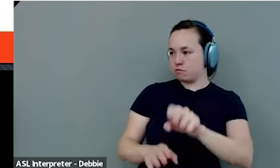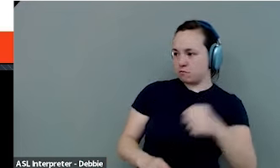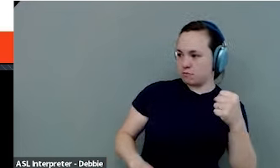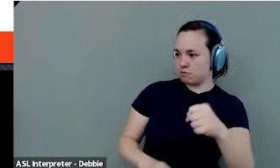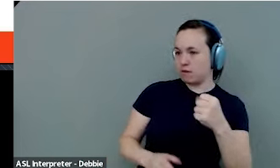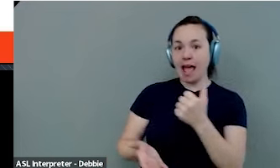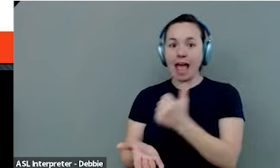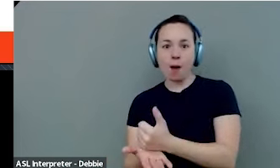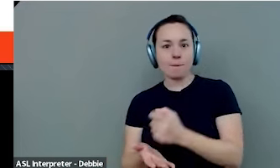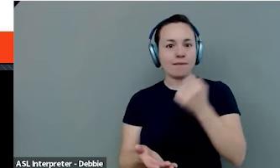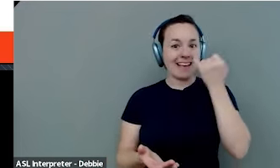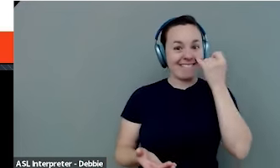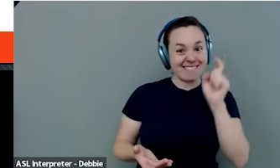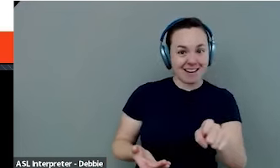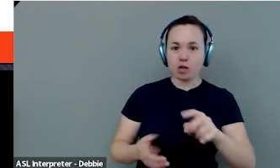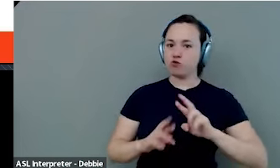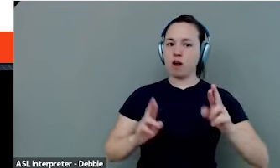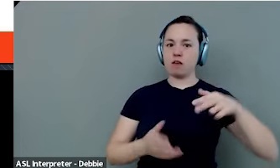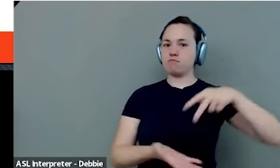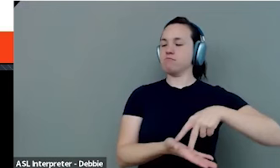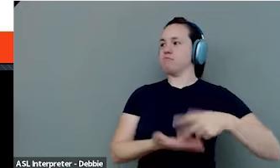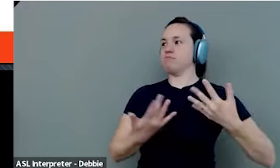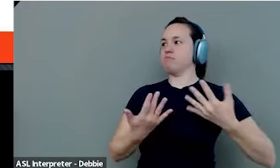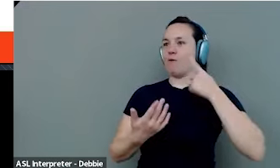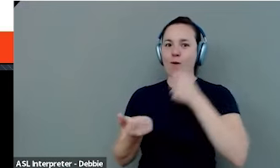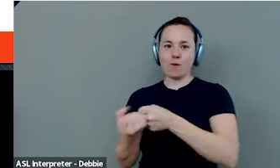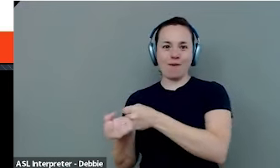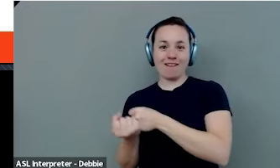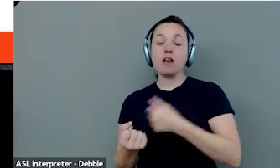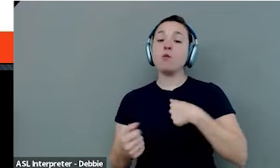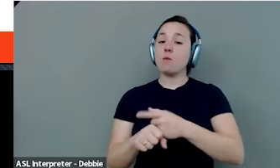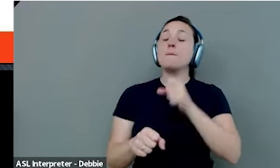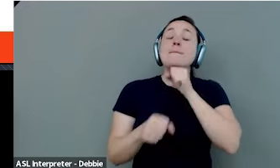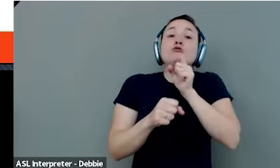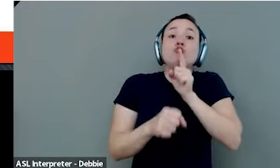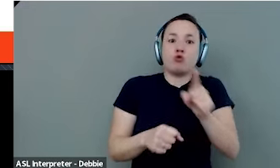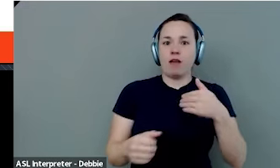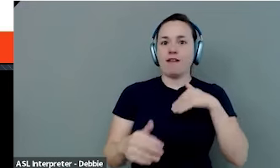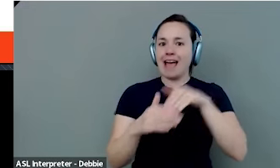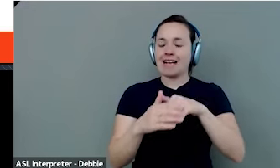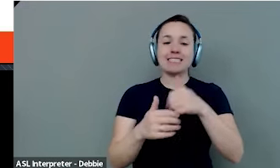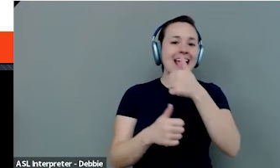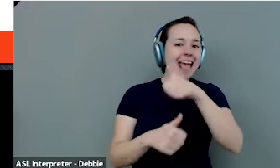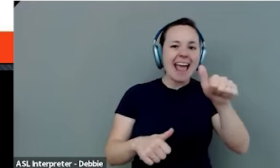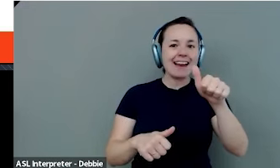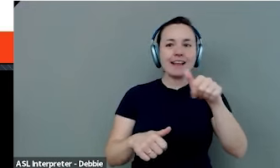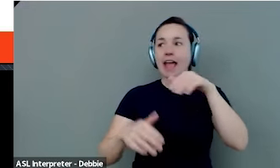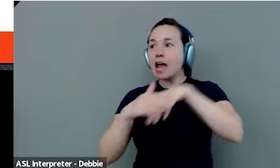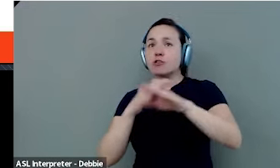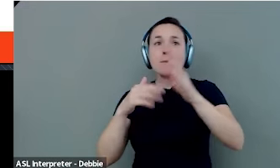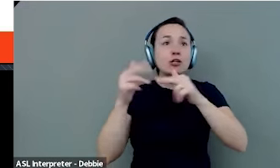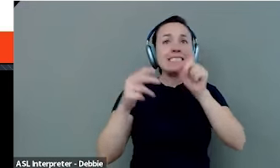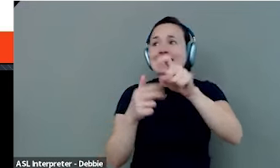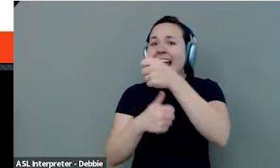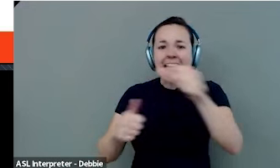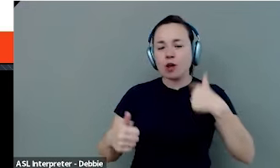assist you if need be. Right. So we will ensure that you have access to any part of our building as you are entering our polling place.